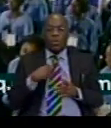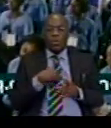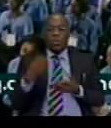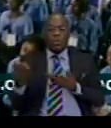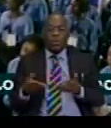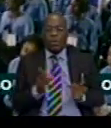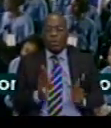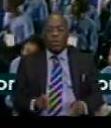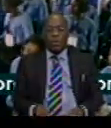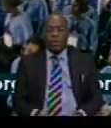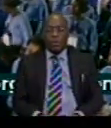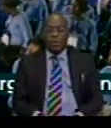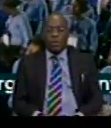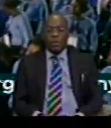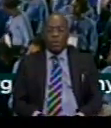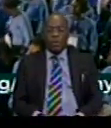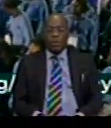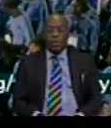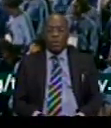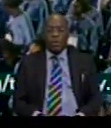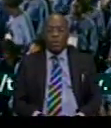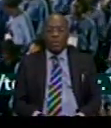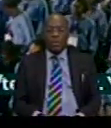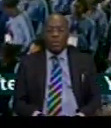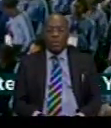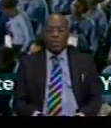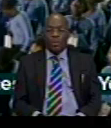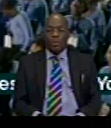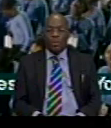C'est le moment de la vie abondante.